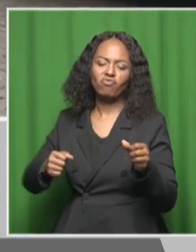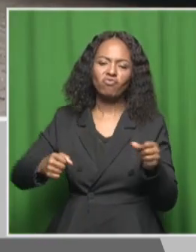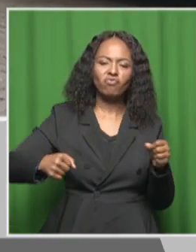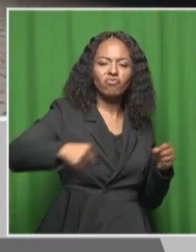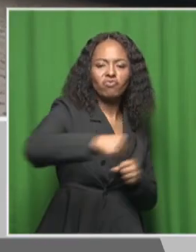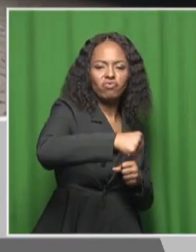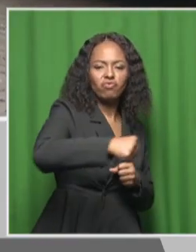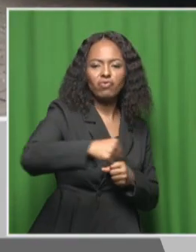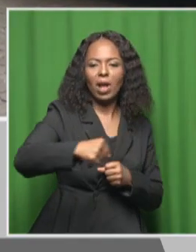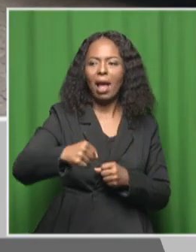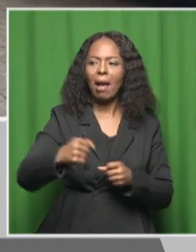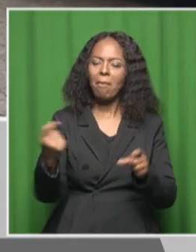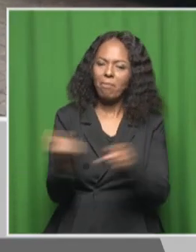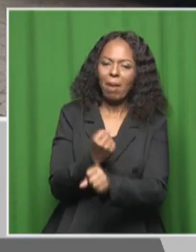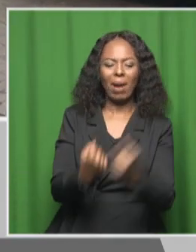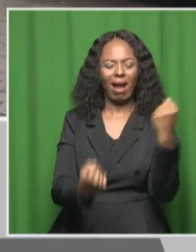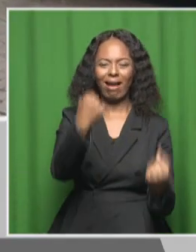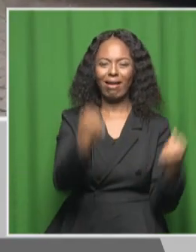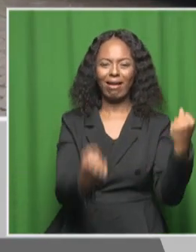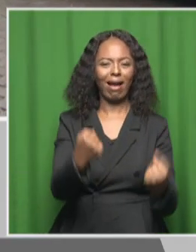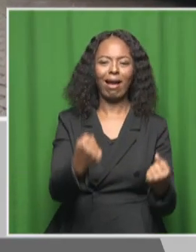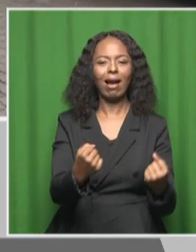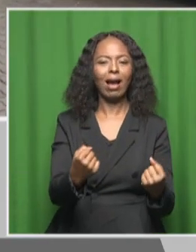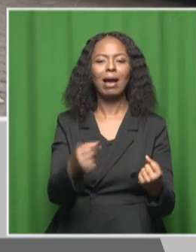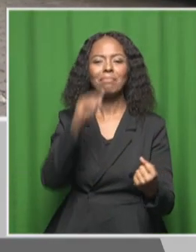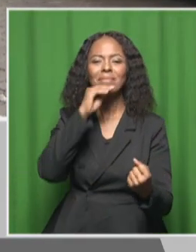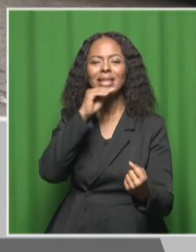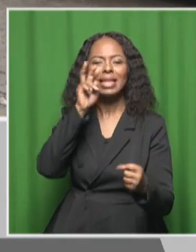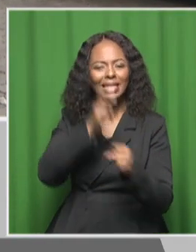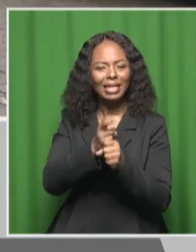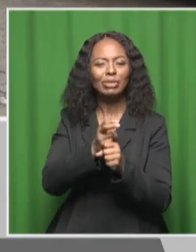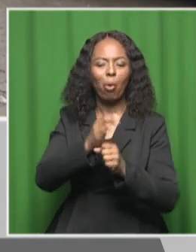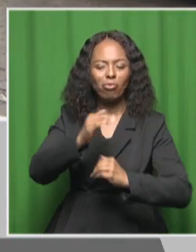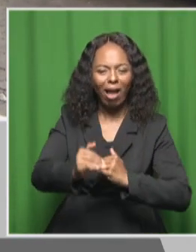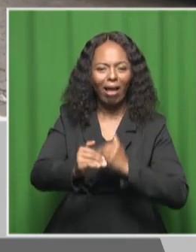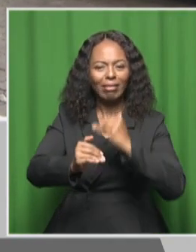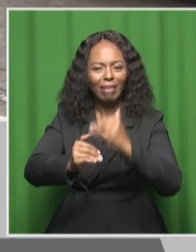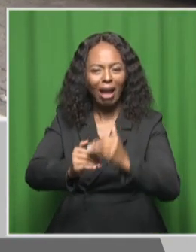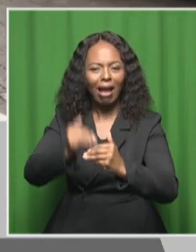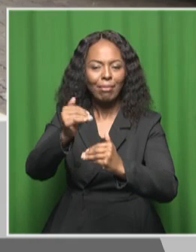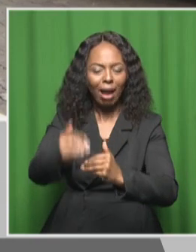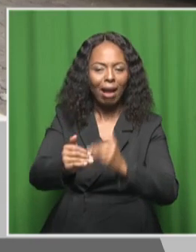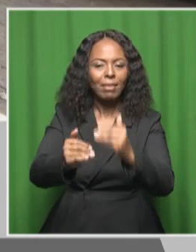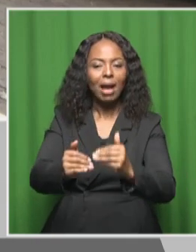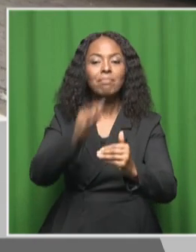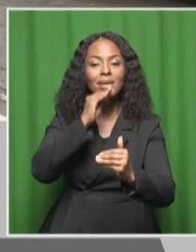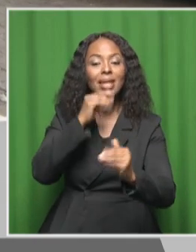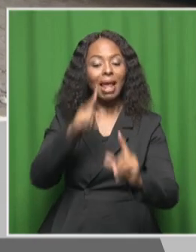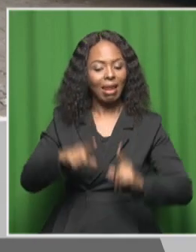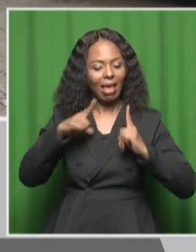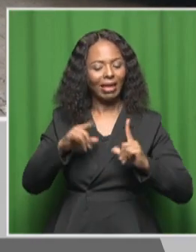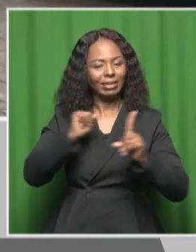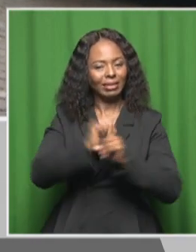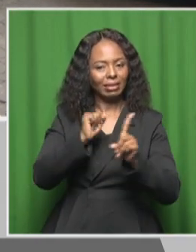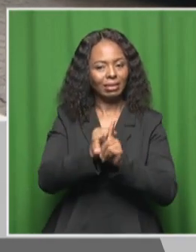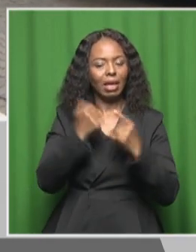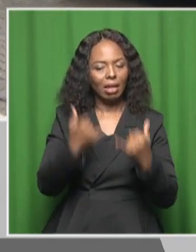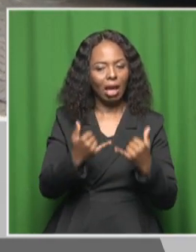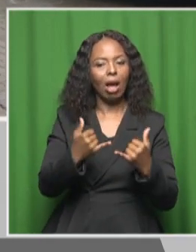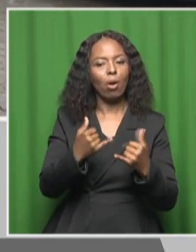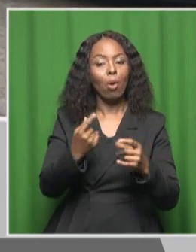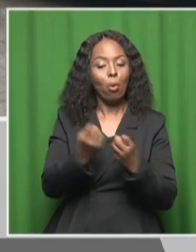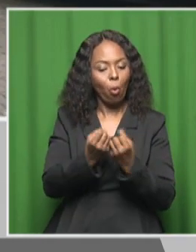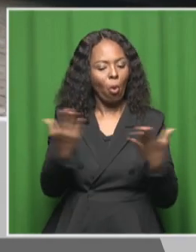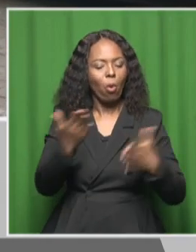turn immediately. It's a period that you built in. So part of the things that you are seeing now is the legacy, the progress and improvements, is the legacy of his